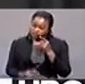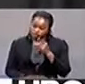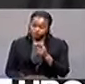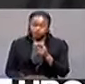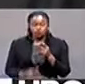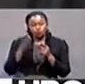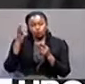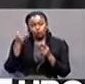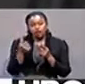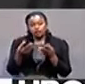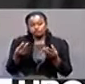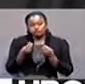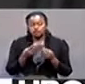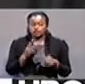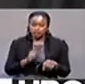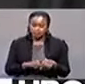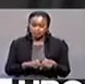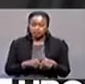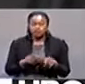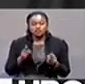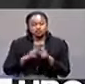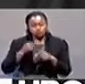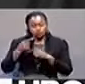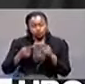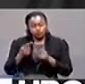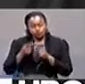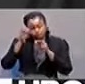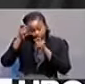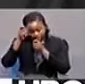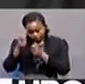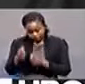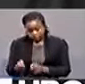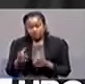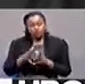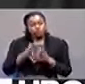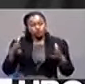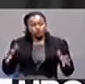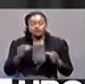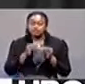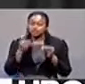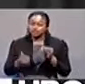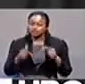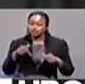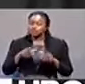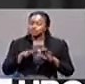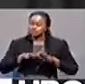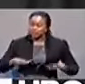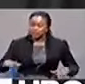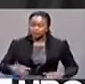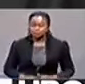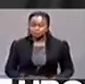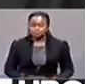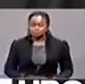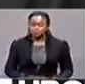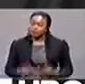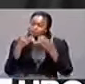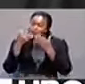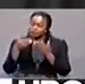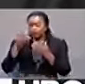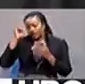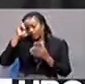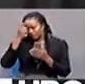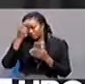to realize the great son of this land. I want to thank government for moving this